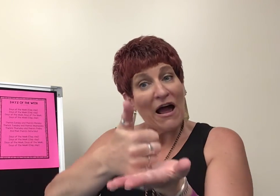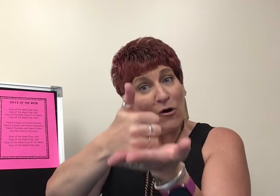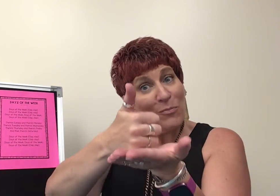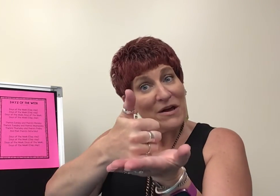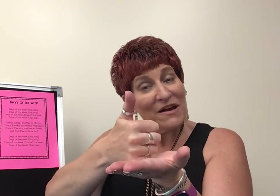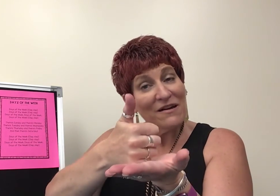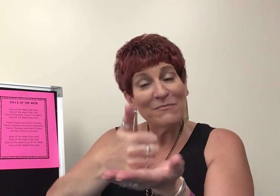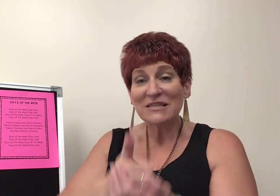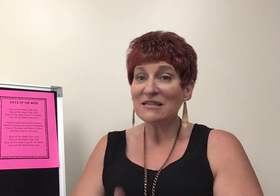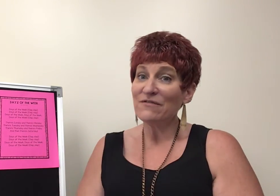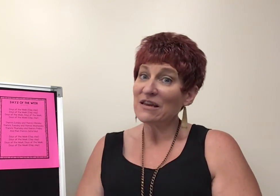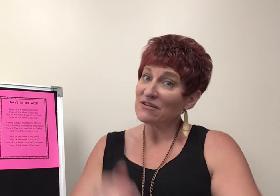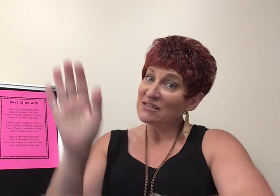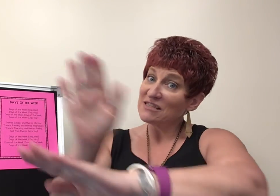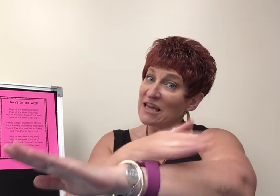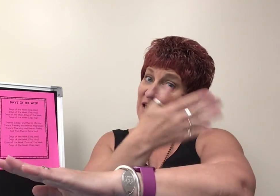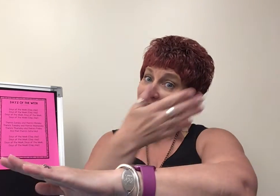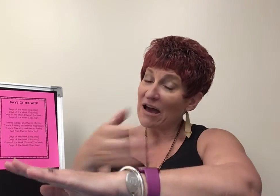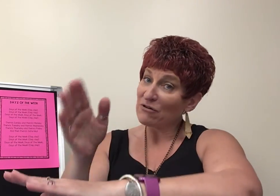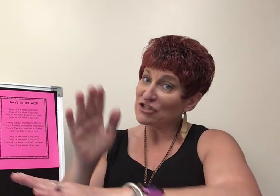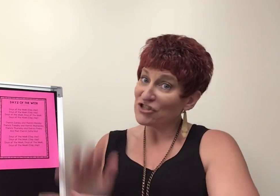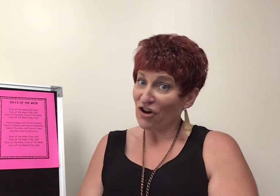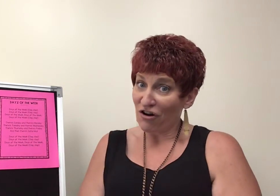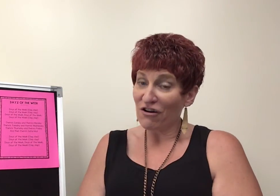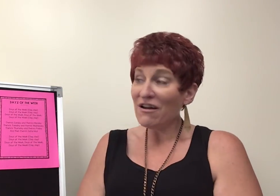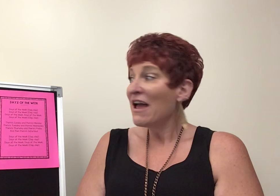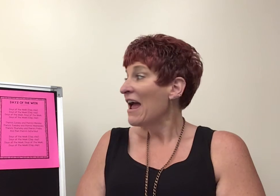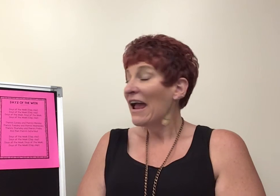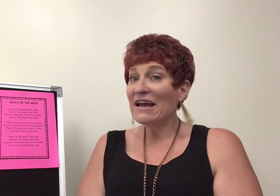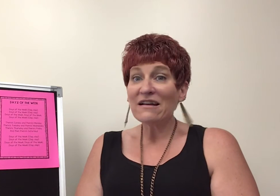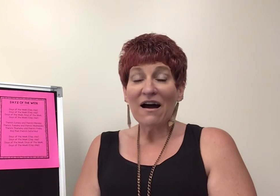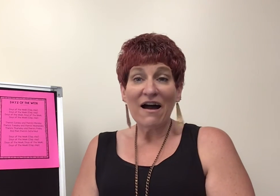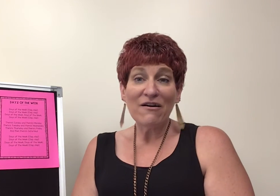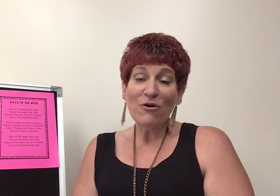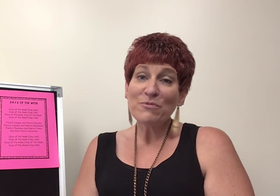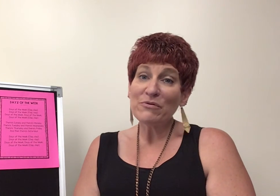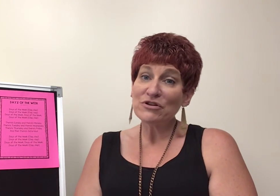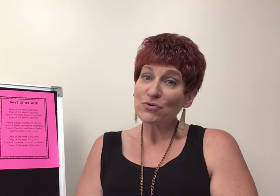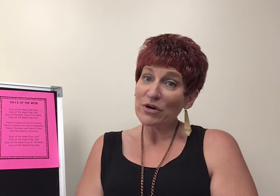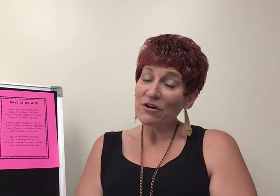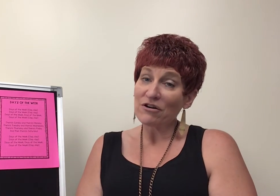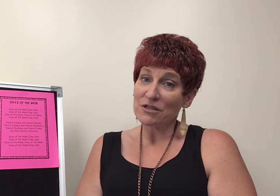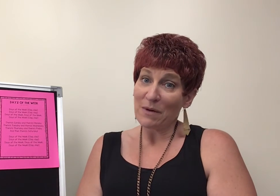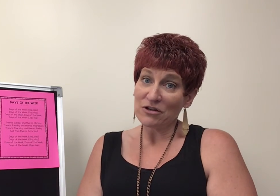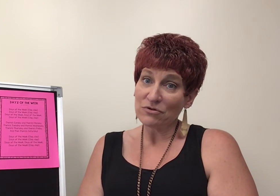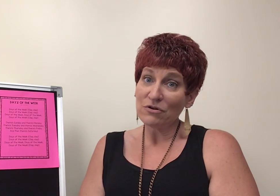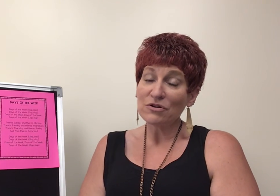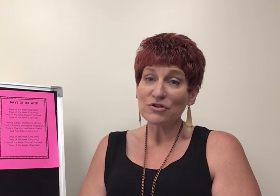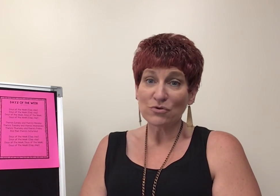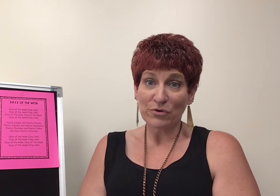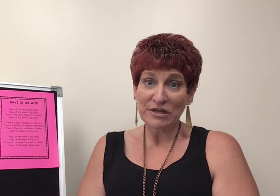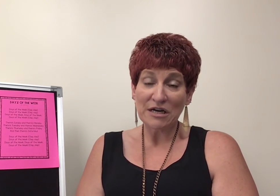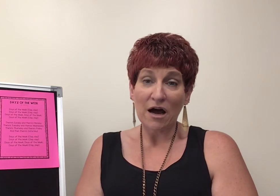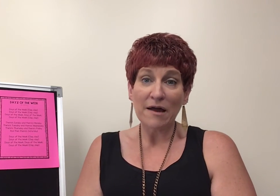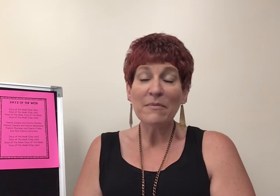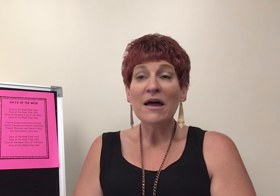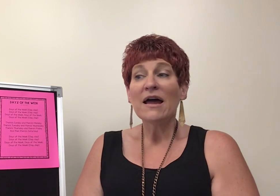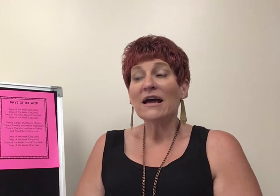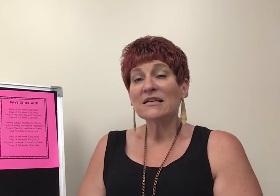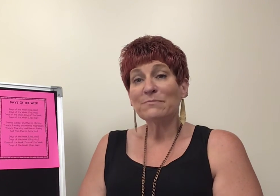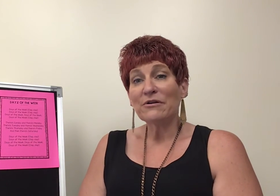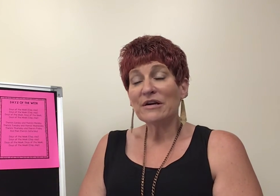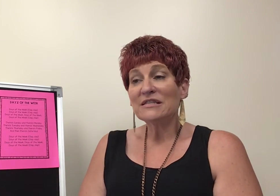for helping Miss Davina sing our song. And I hope you enjoyed our special story